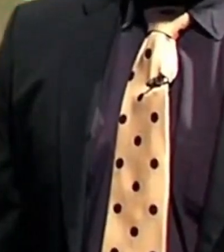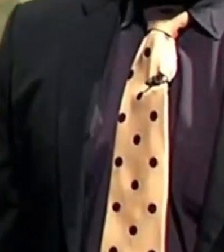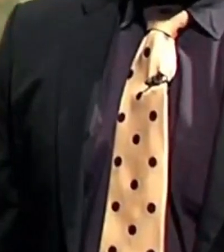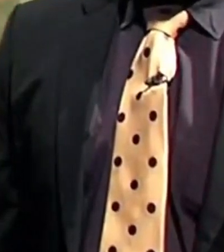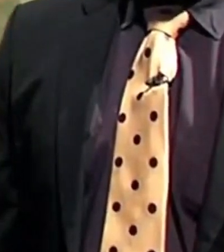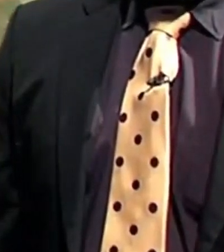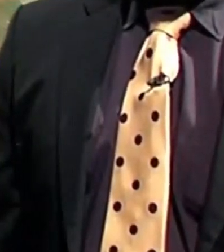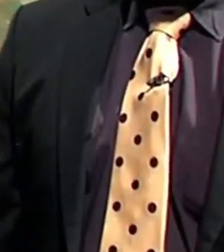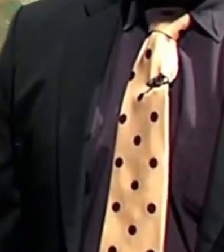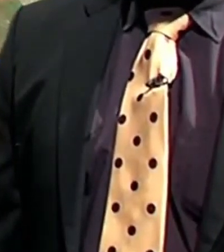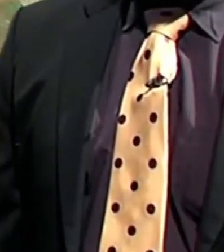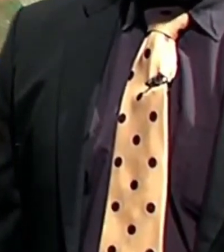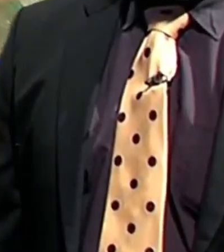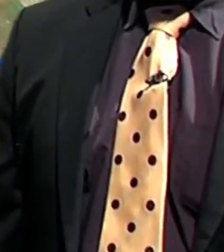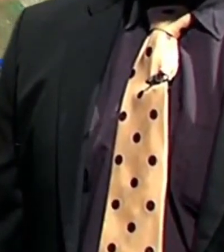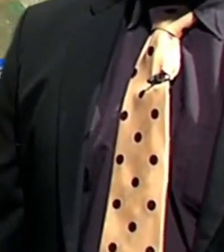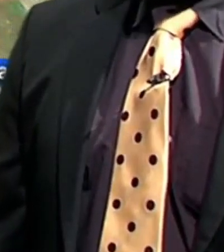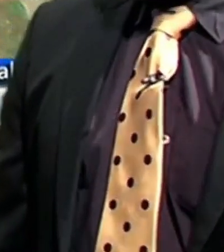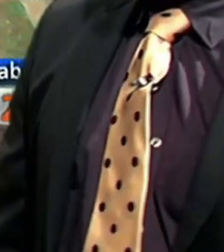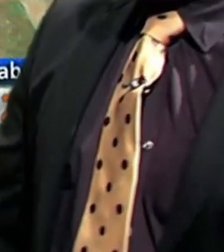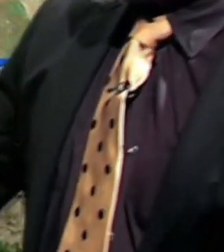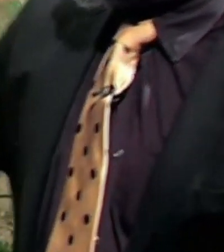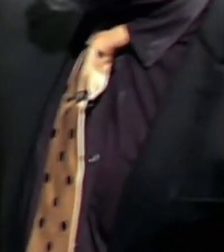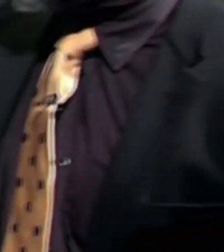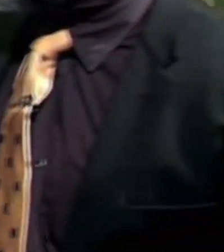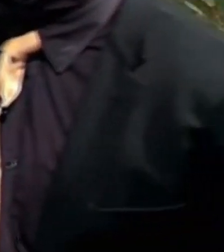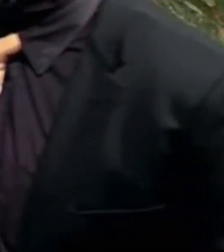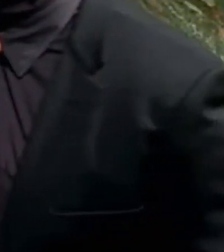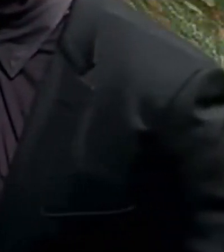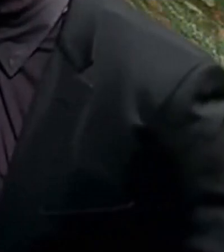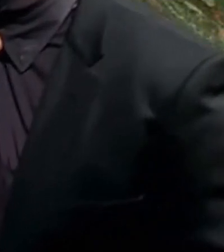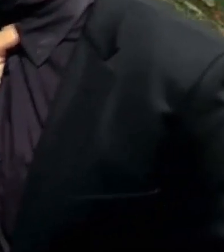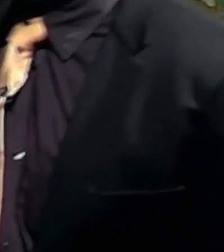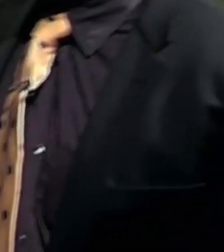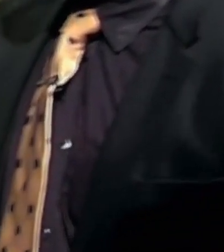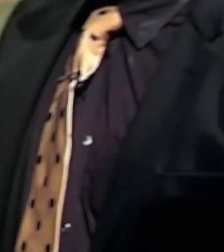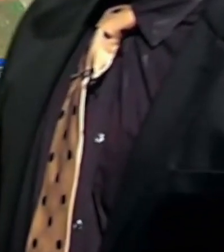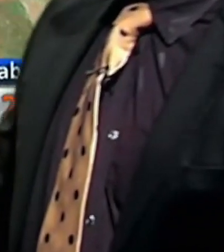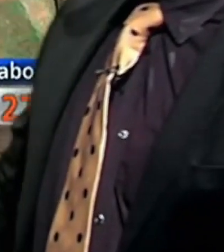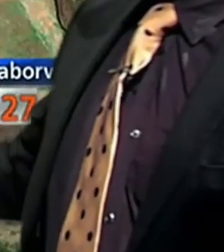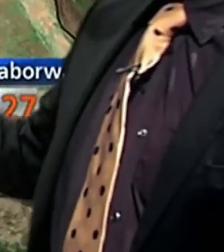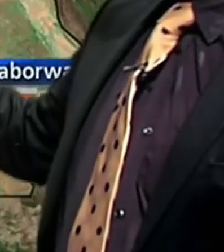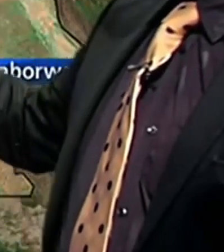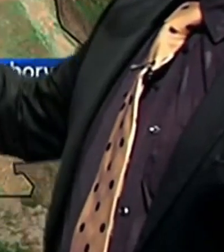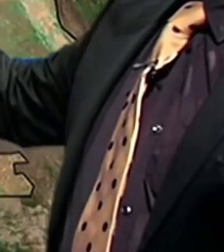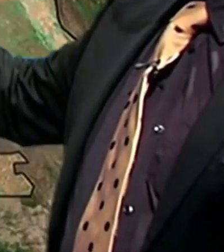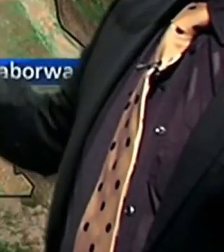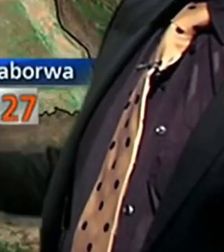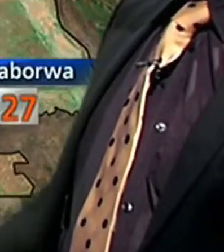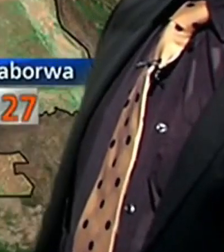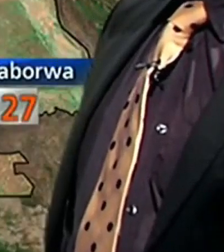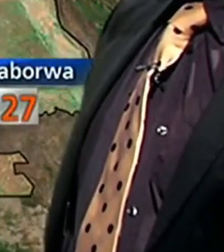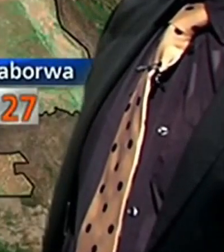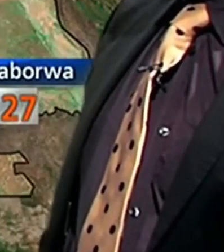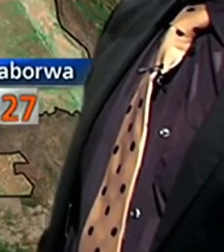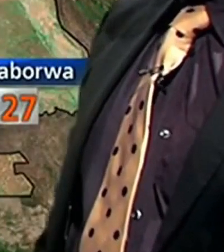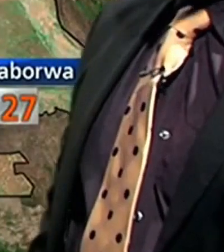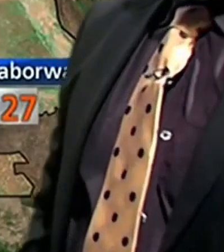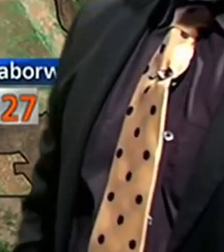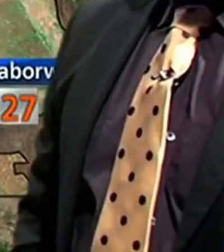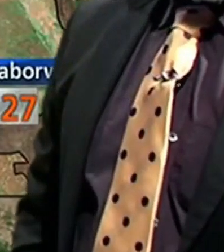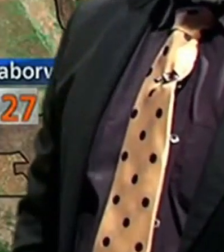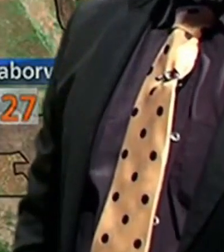hare ho province ya Limpopo re ka lebella province na Limpopo e be le maemo a phodileng ho twa dibakeng tse Bophirima fela ga shebile dibakeng tse botšhabela ka Mosina